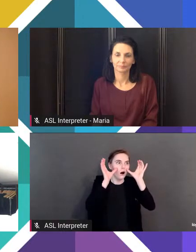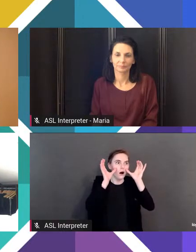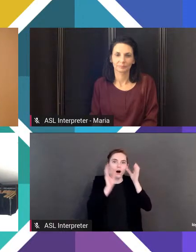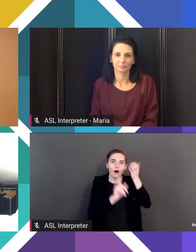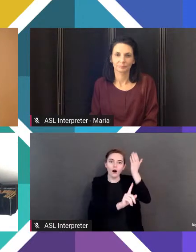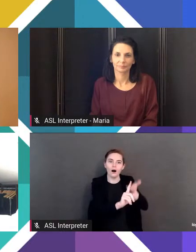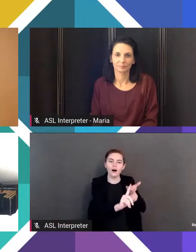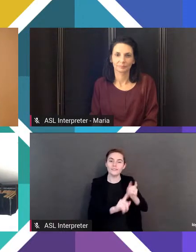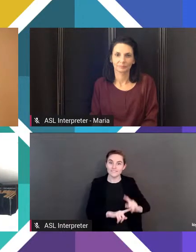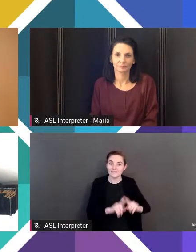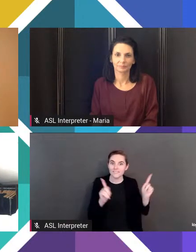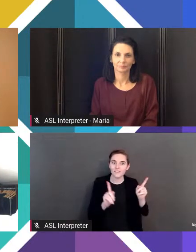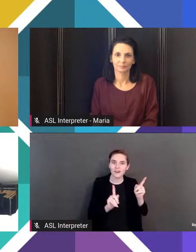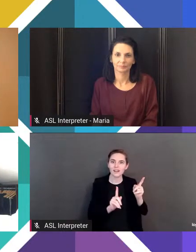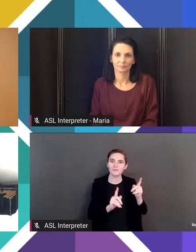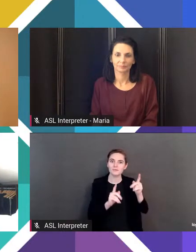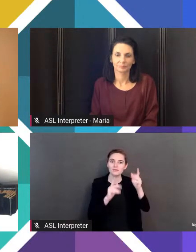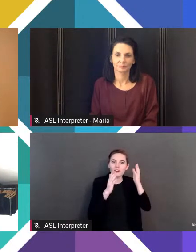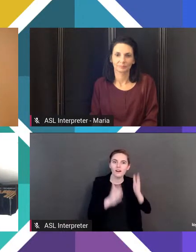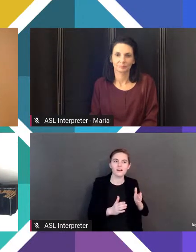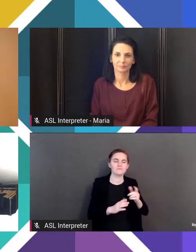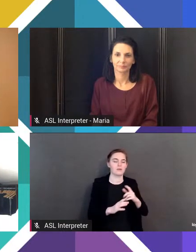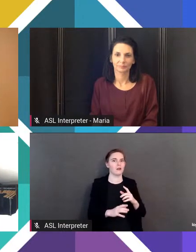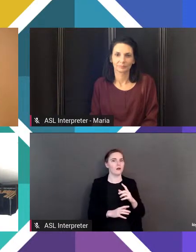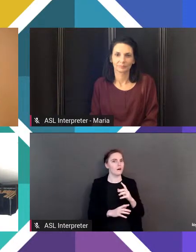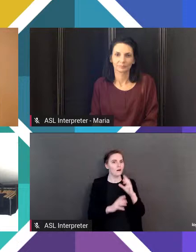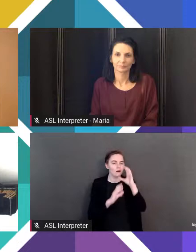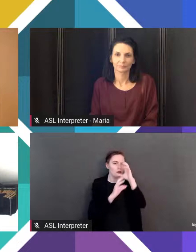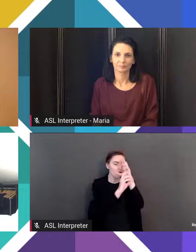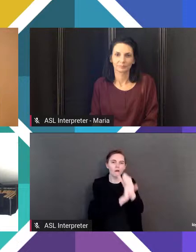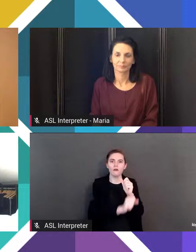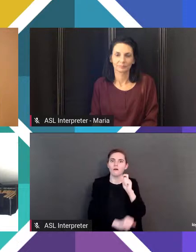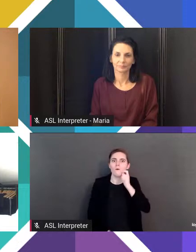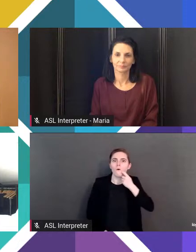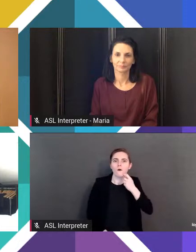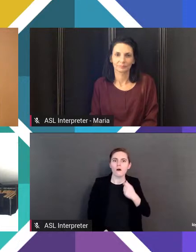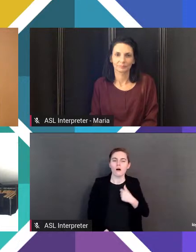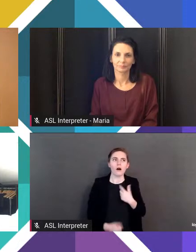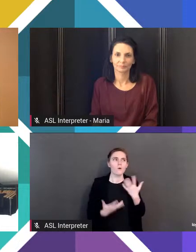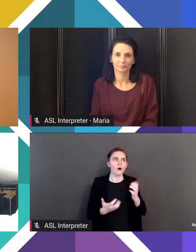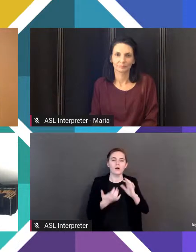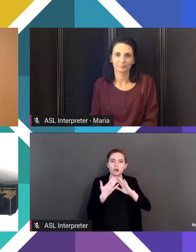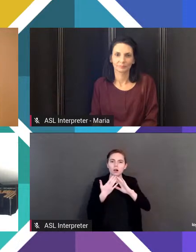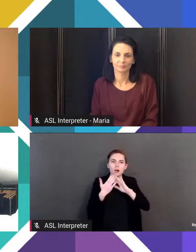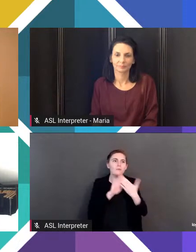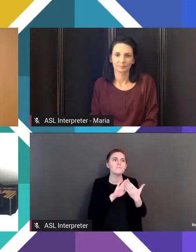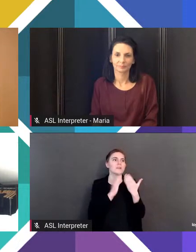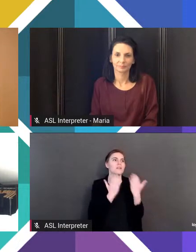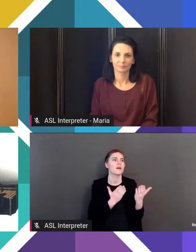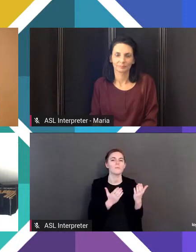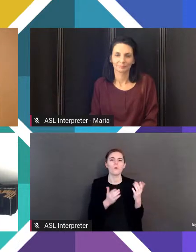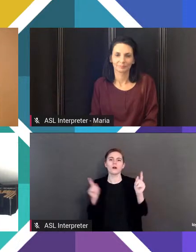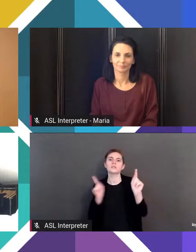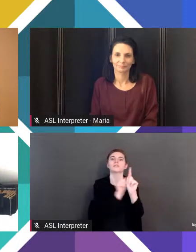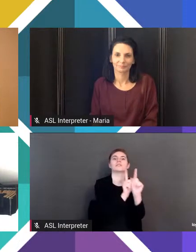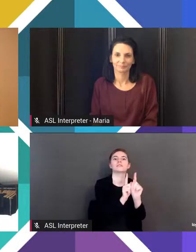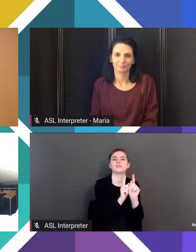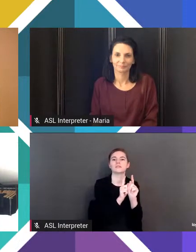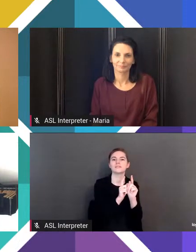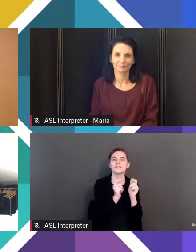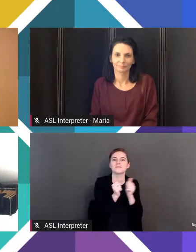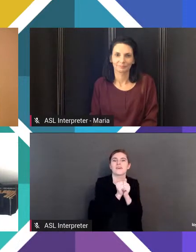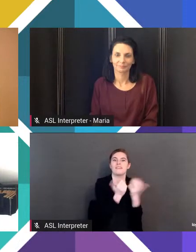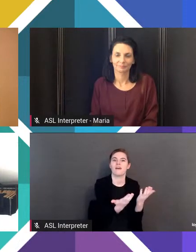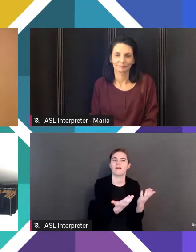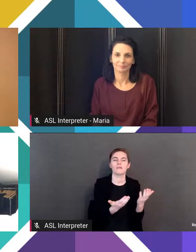different, but they just seem like so cool. And I want to be them or be with them. And like,